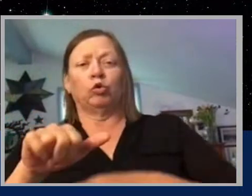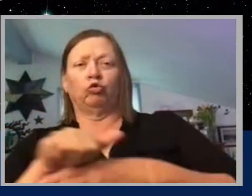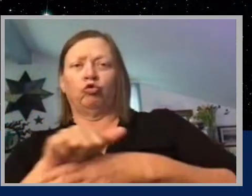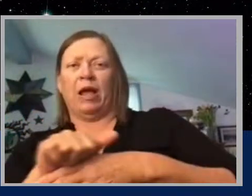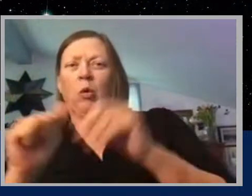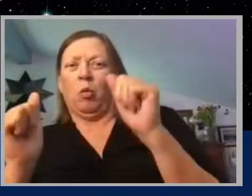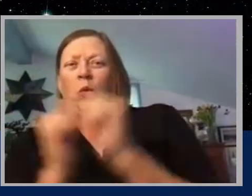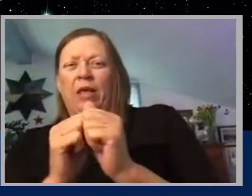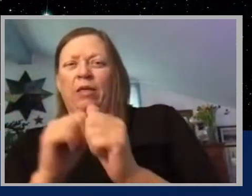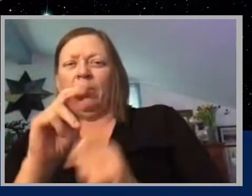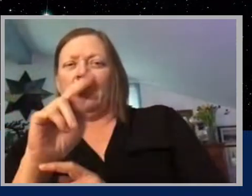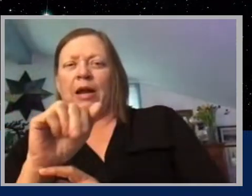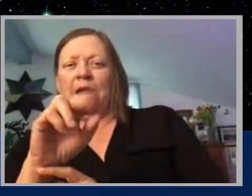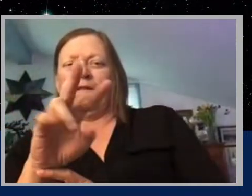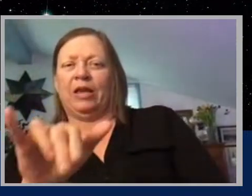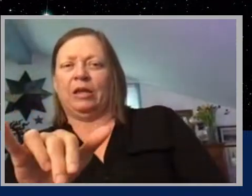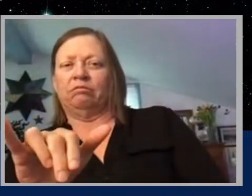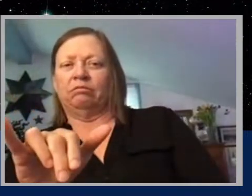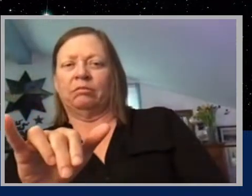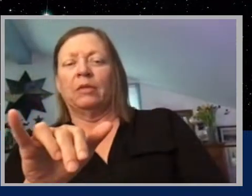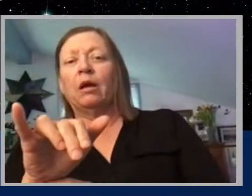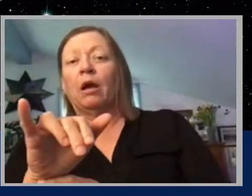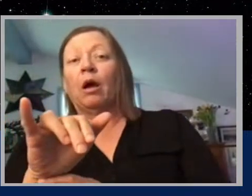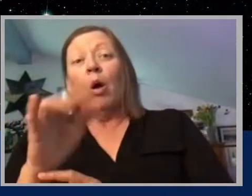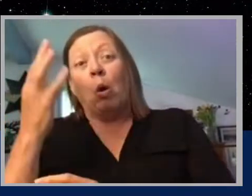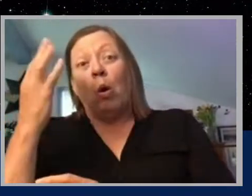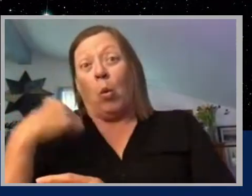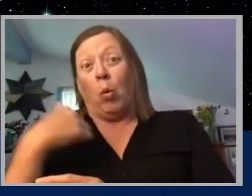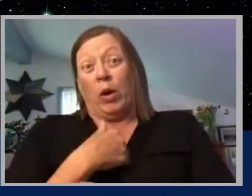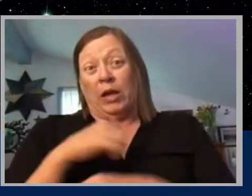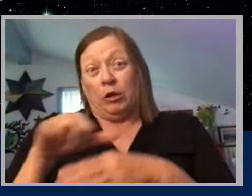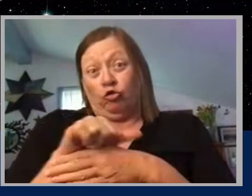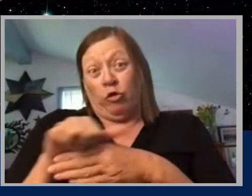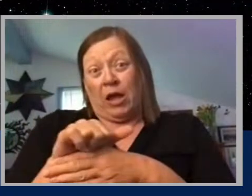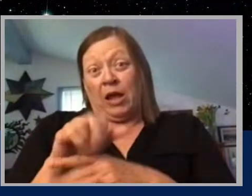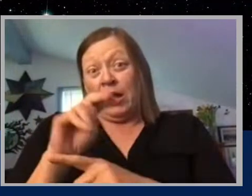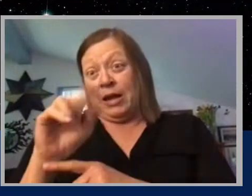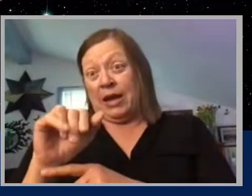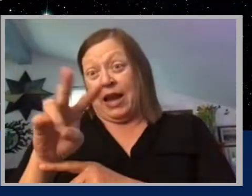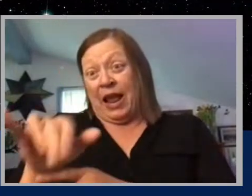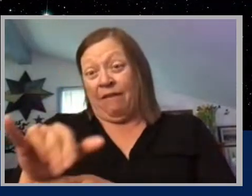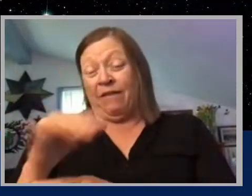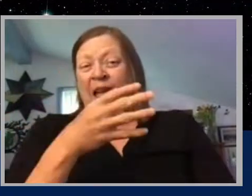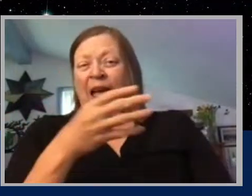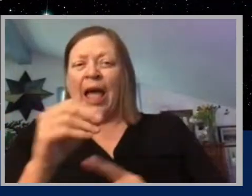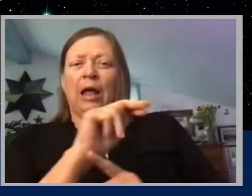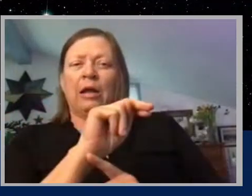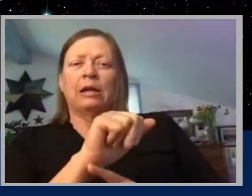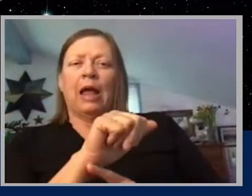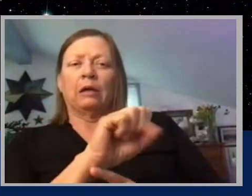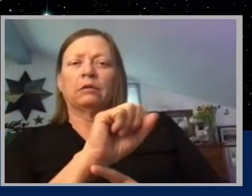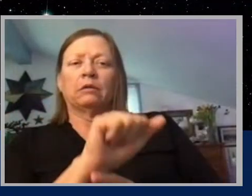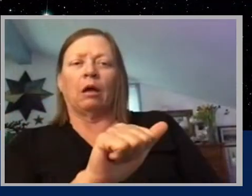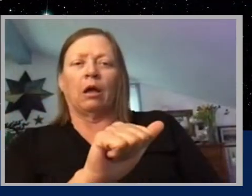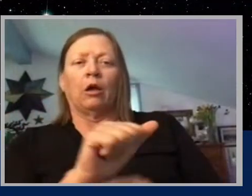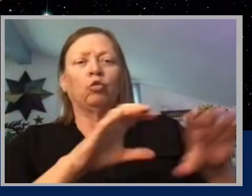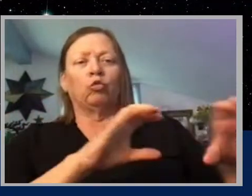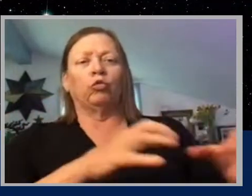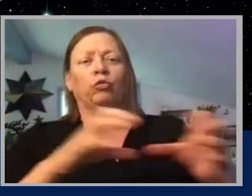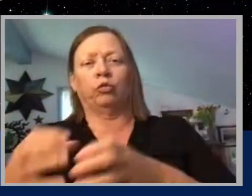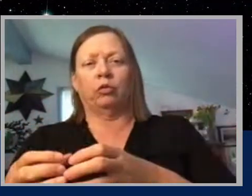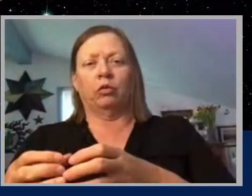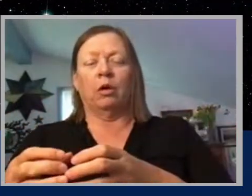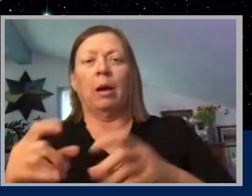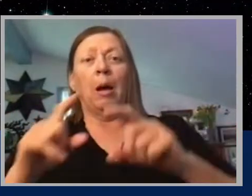recovery tests are to train not just the Navy, but the NASA personnel. But eventually, we don't know what ship we're going to get for